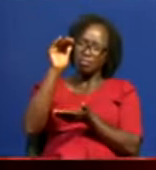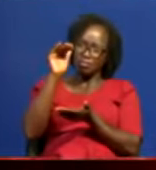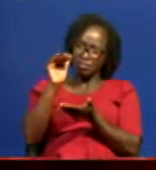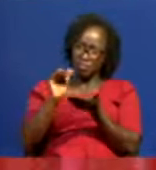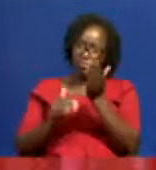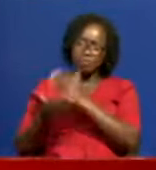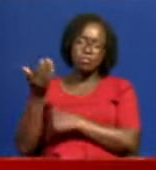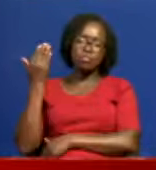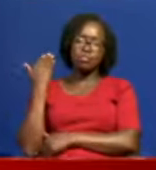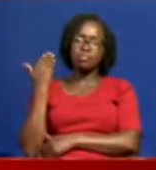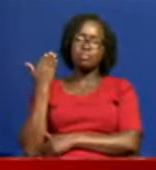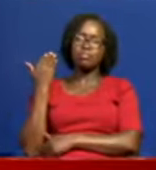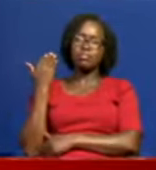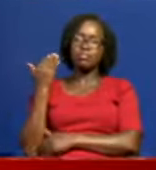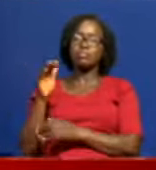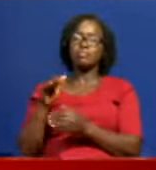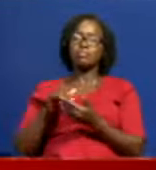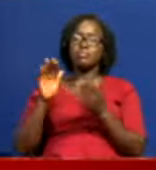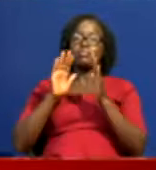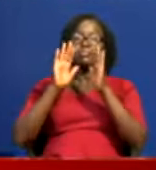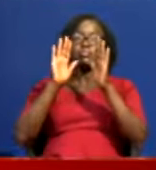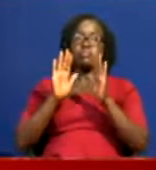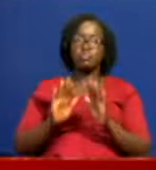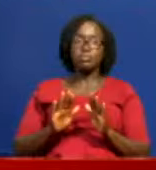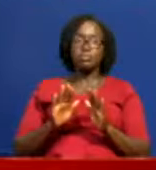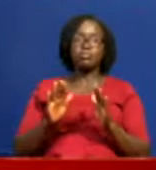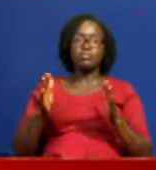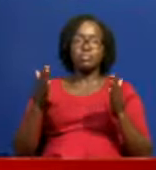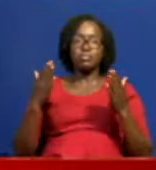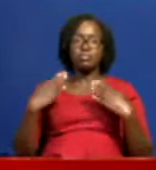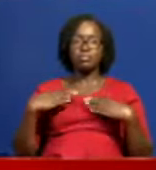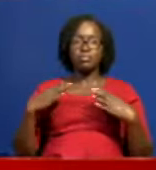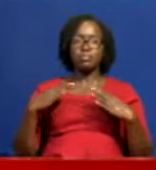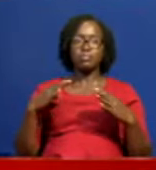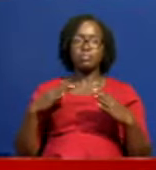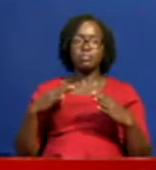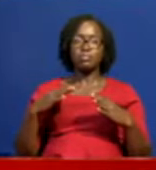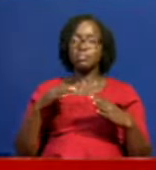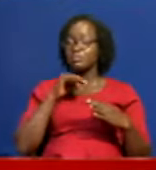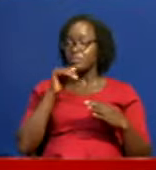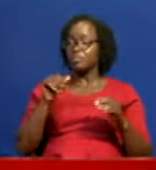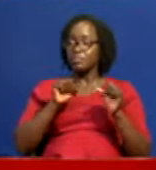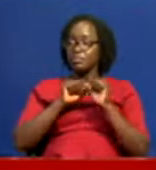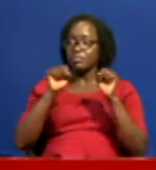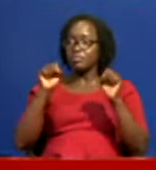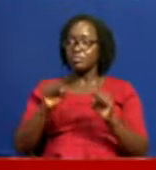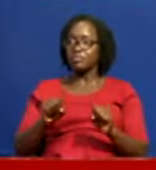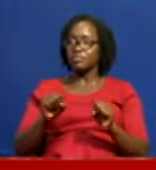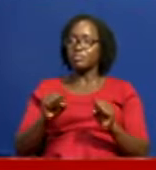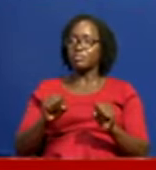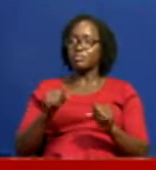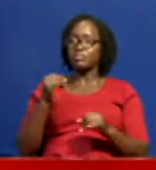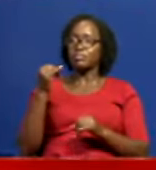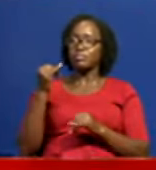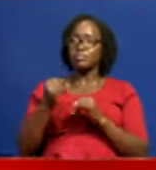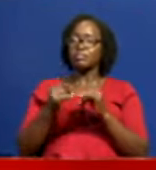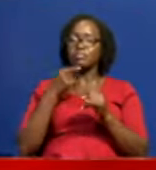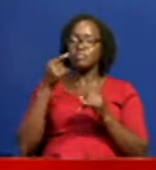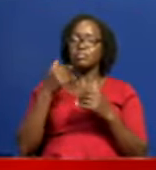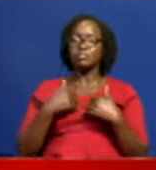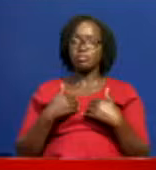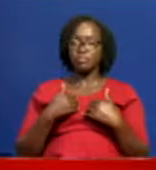past. And more importantly, the people, not the system, had the final say.